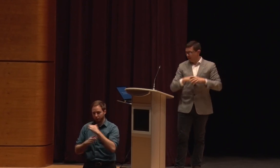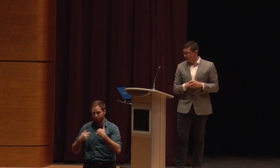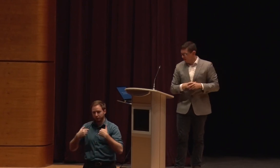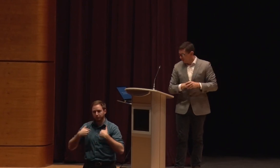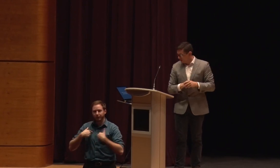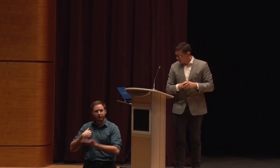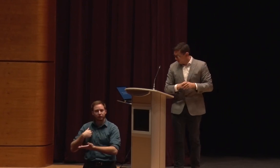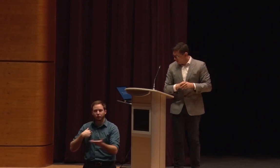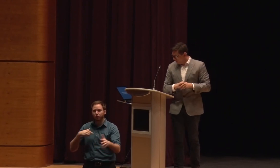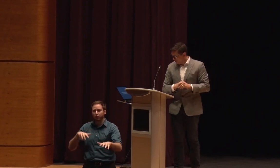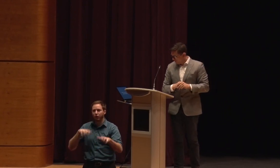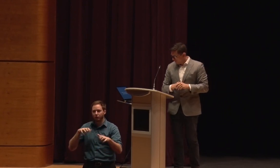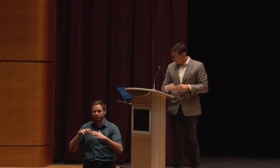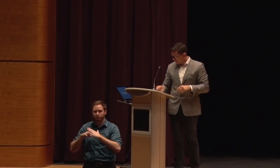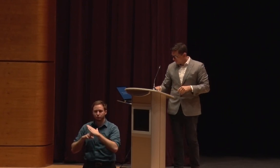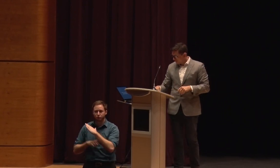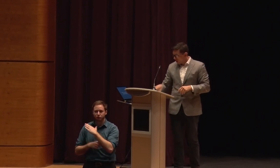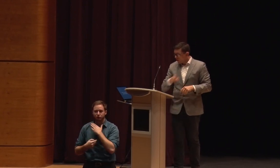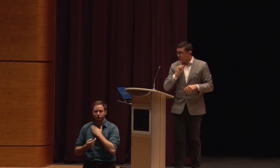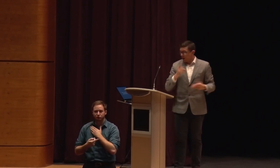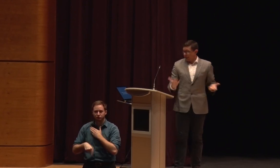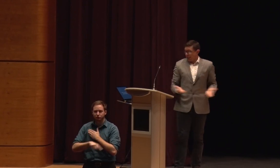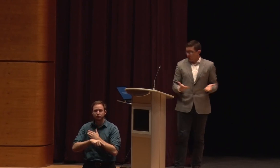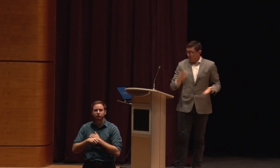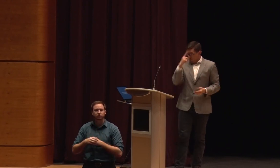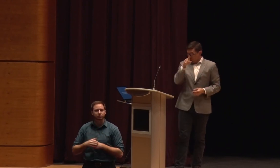and you, the audience.